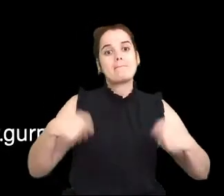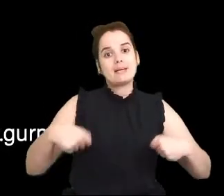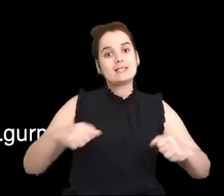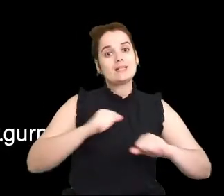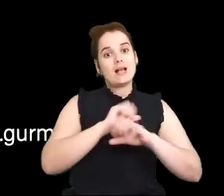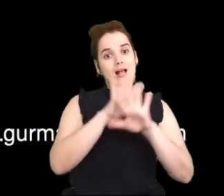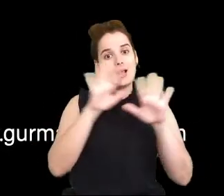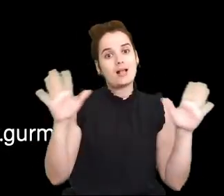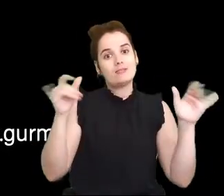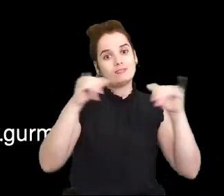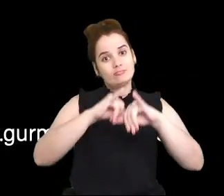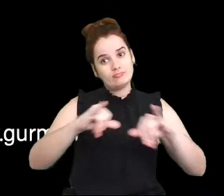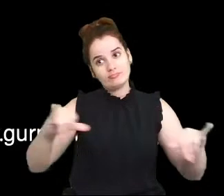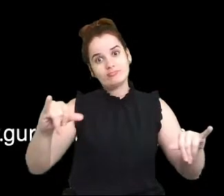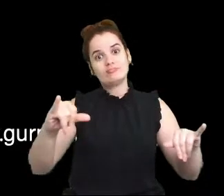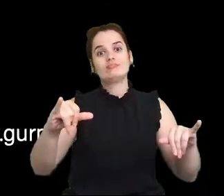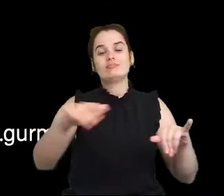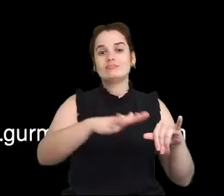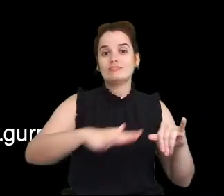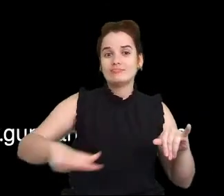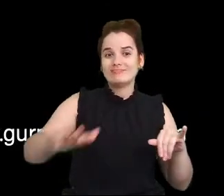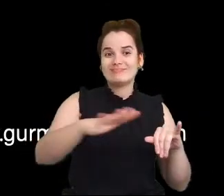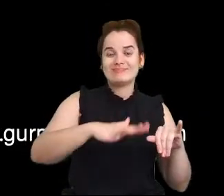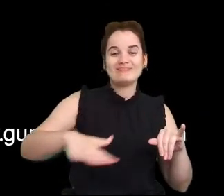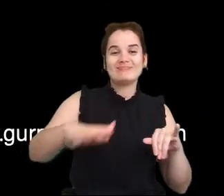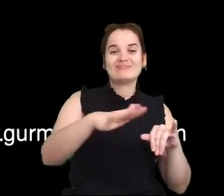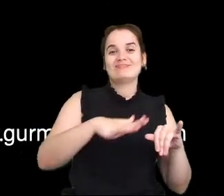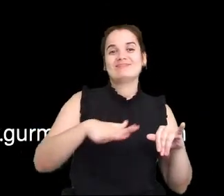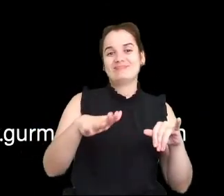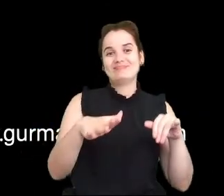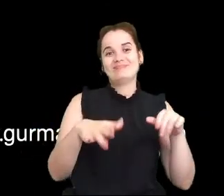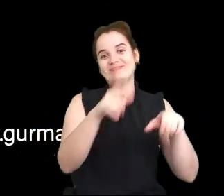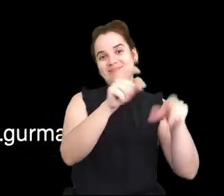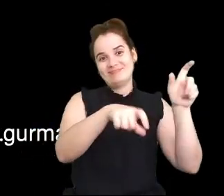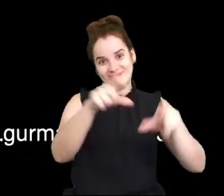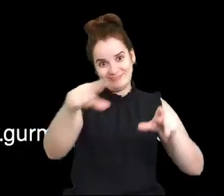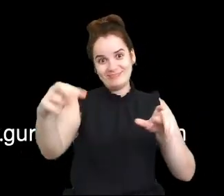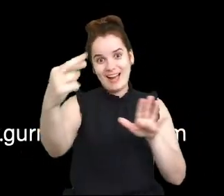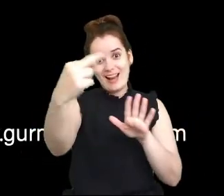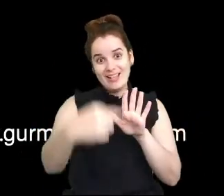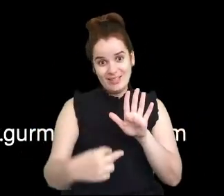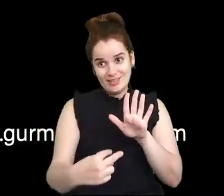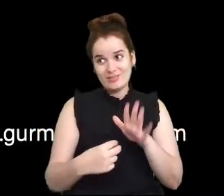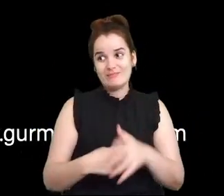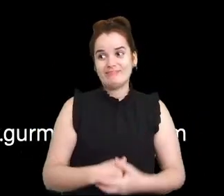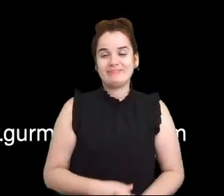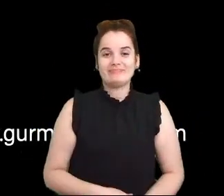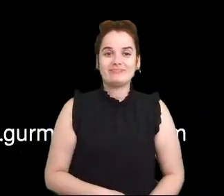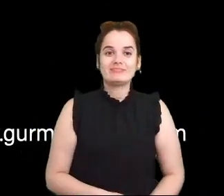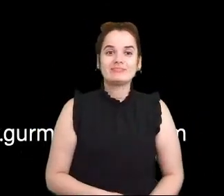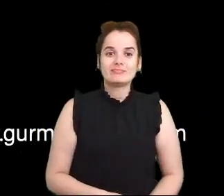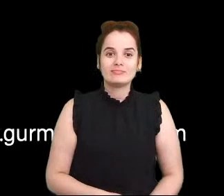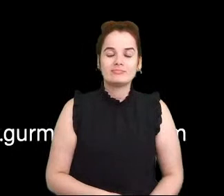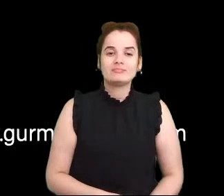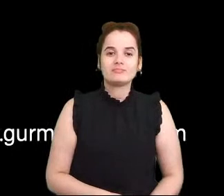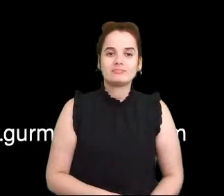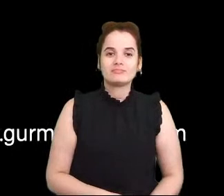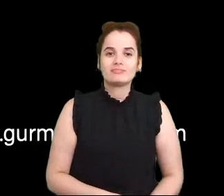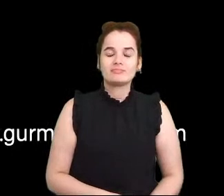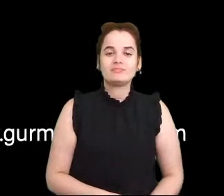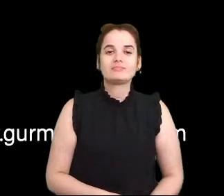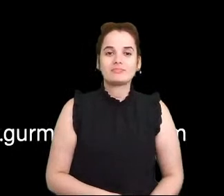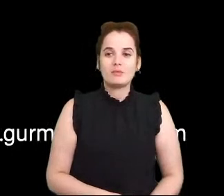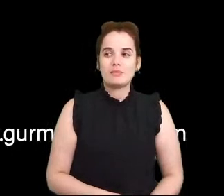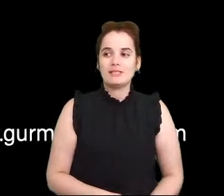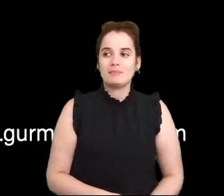Another thing that is problematic amongst all of this is that too much data is also bad. So for example, more